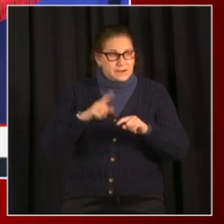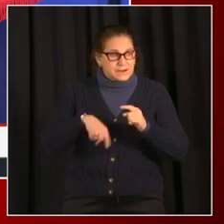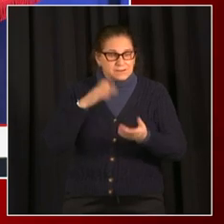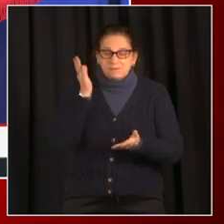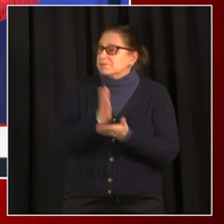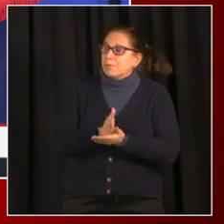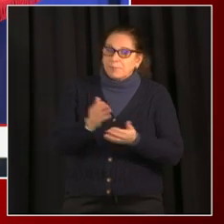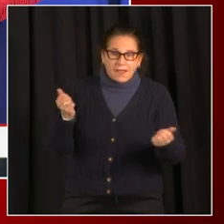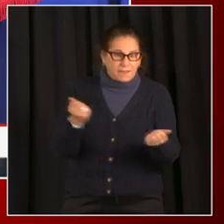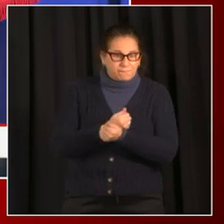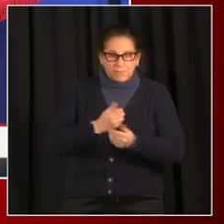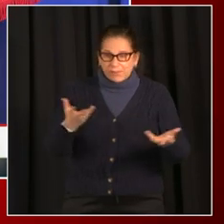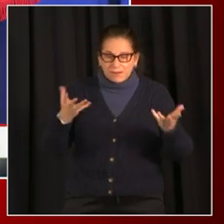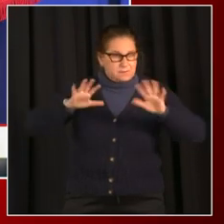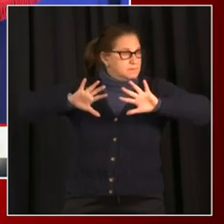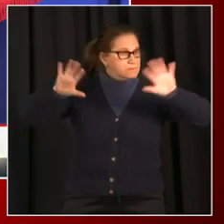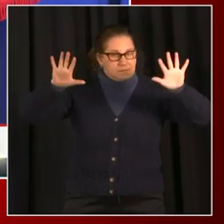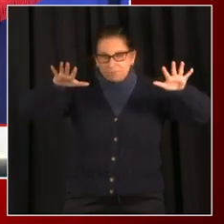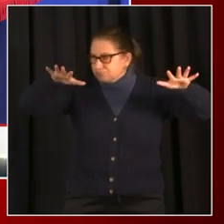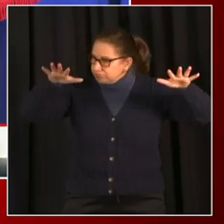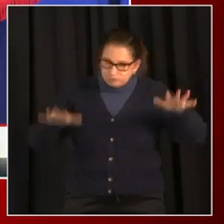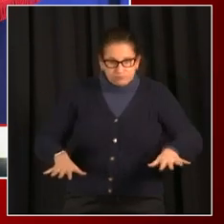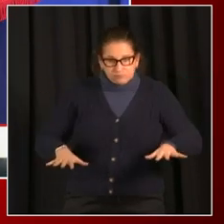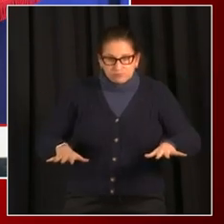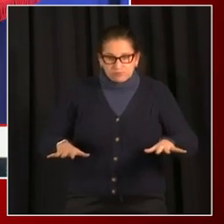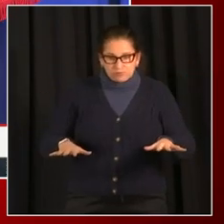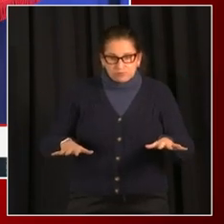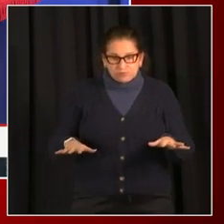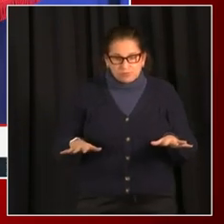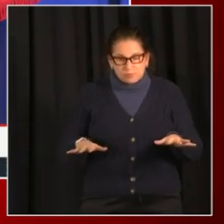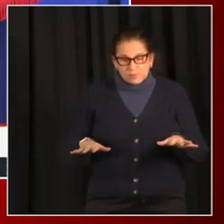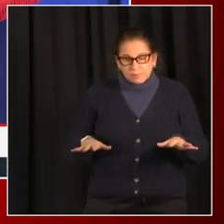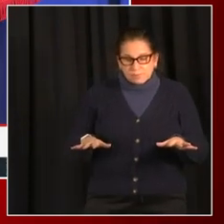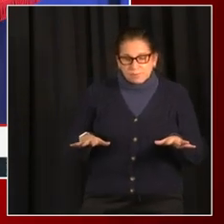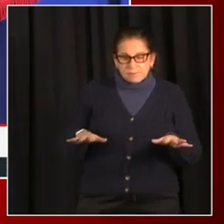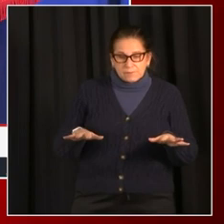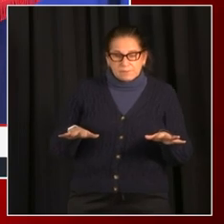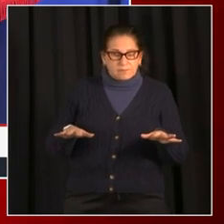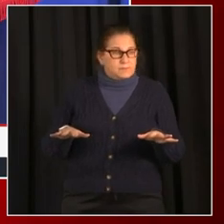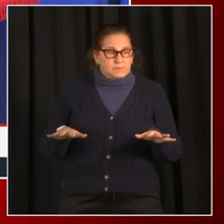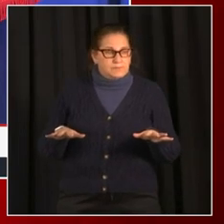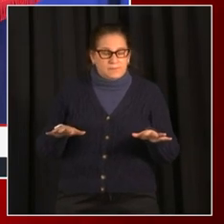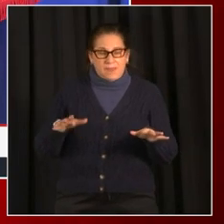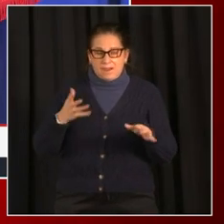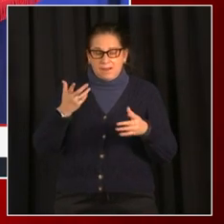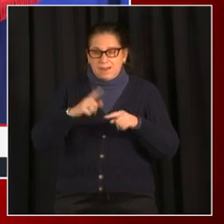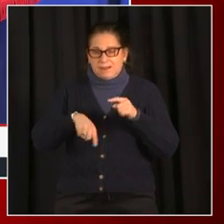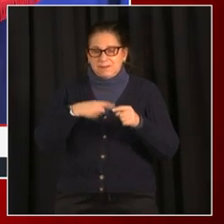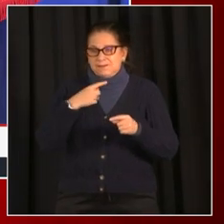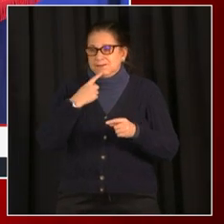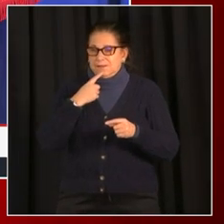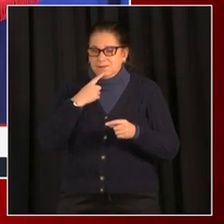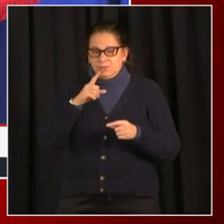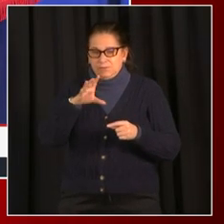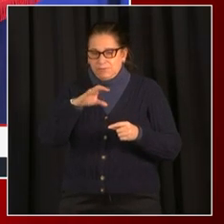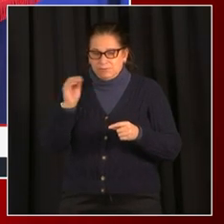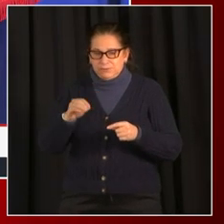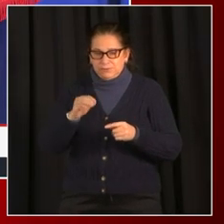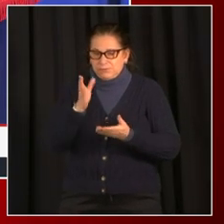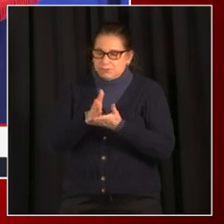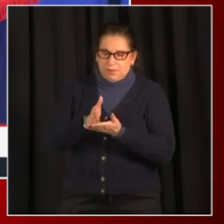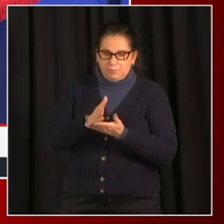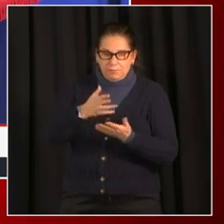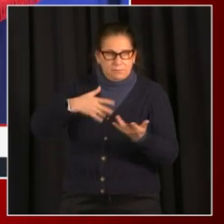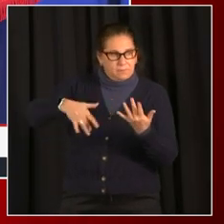doing, that's how we know that people won't be circulating and exposed to the virus. So we